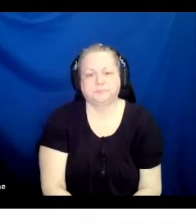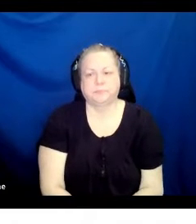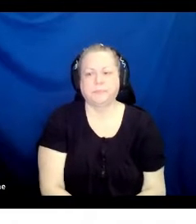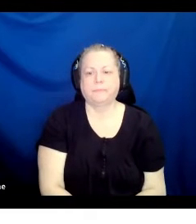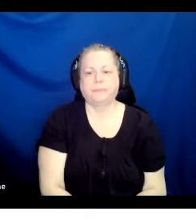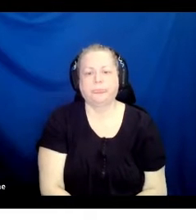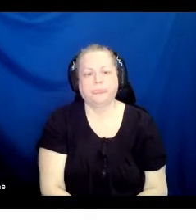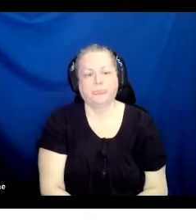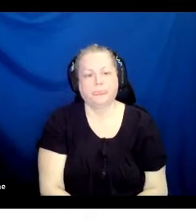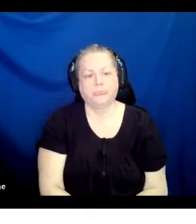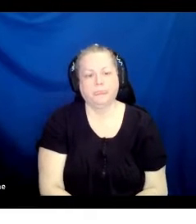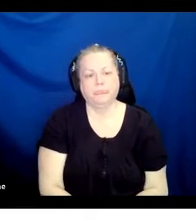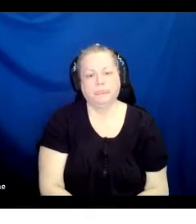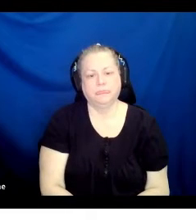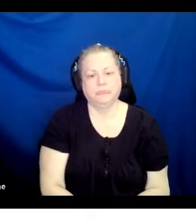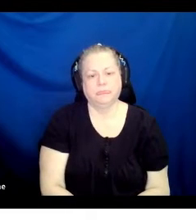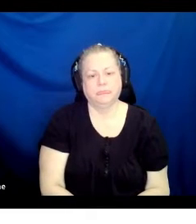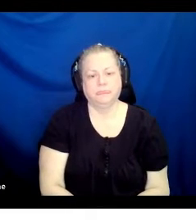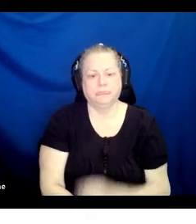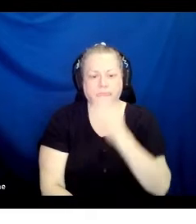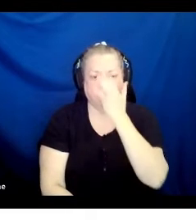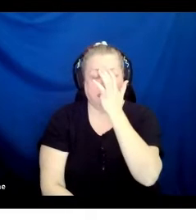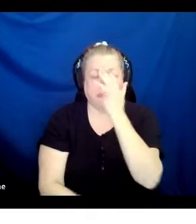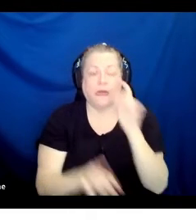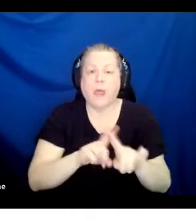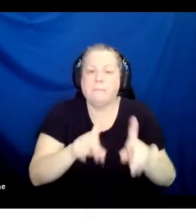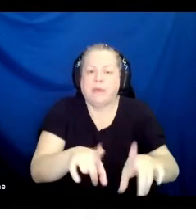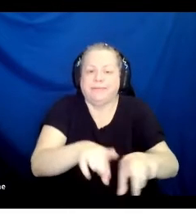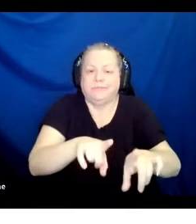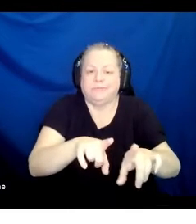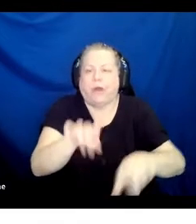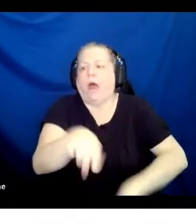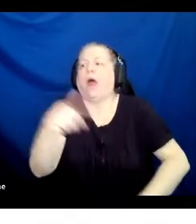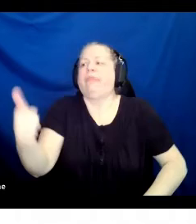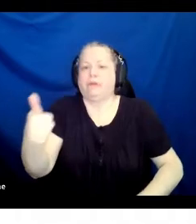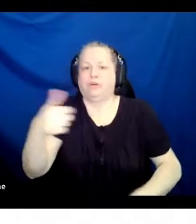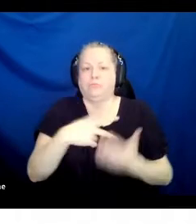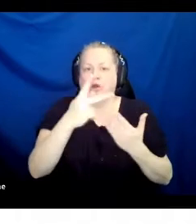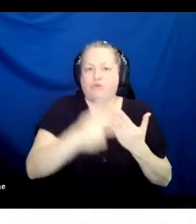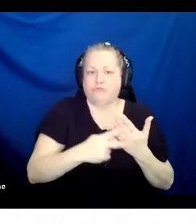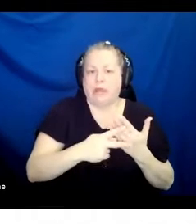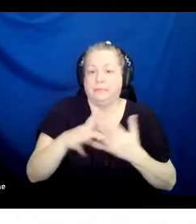And but there's other programs within MassHealth that a member